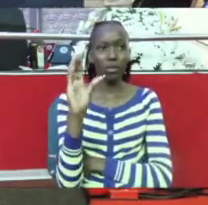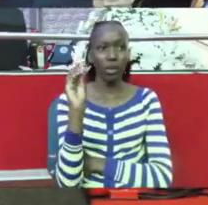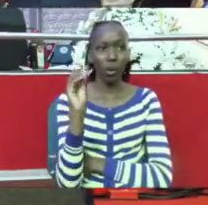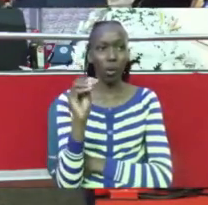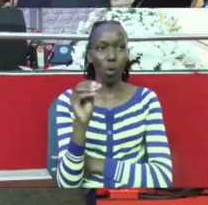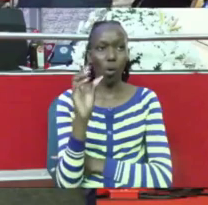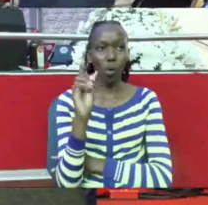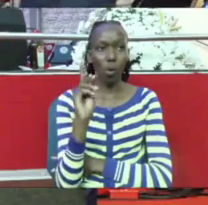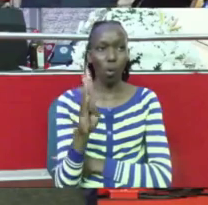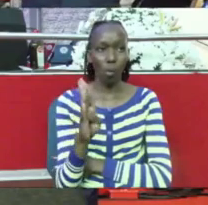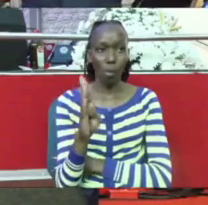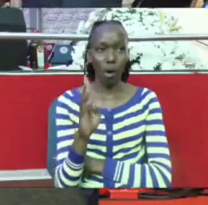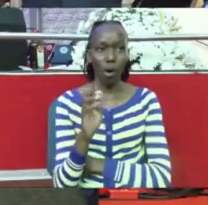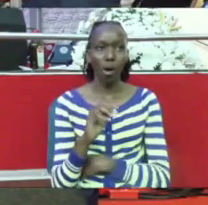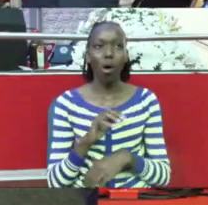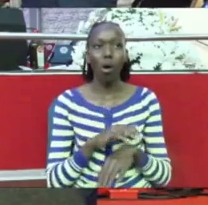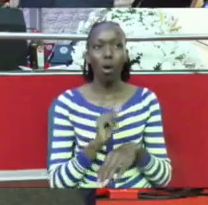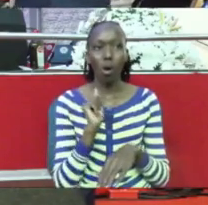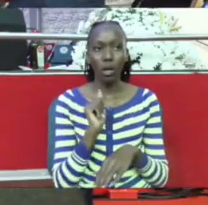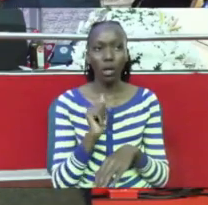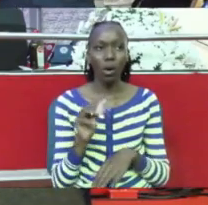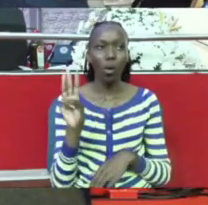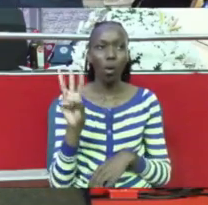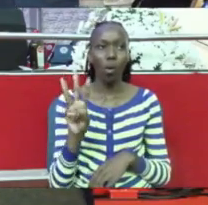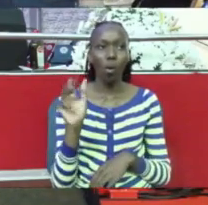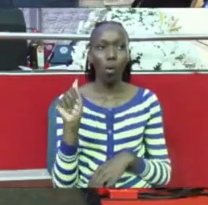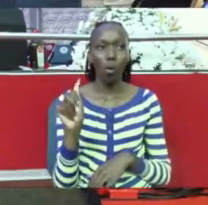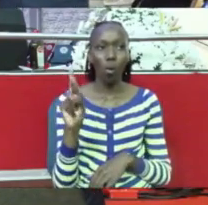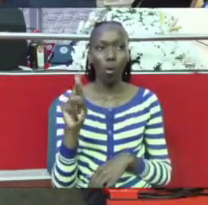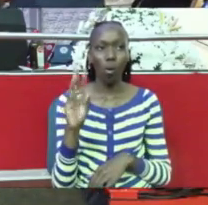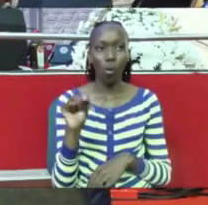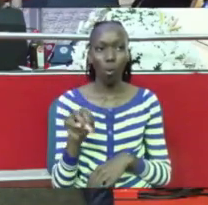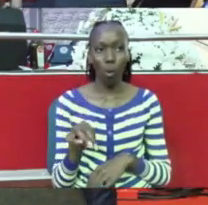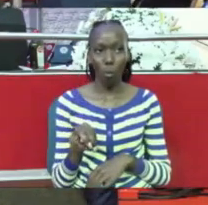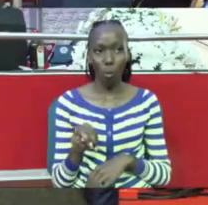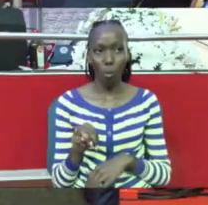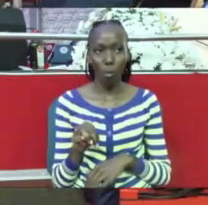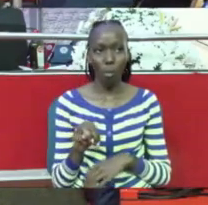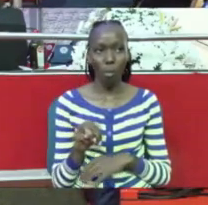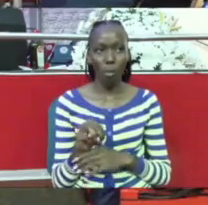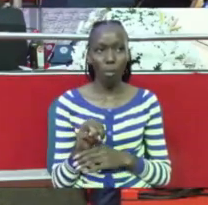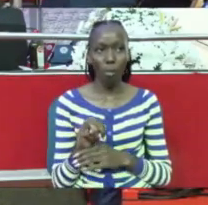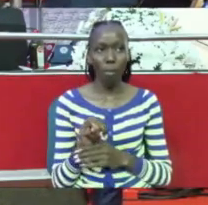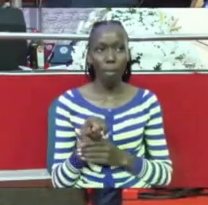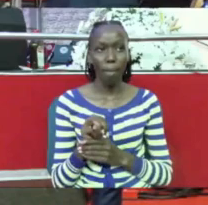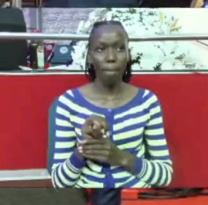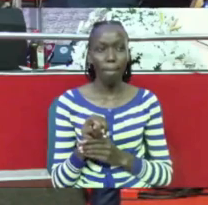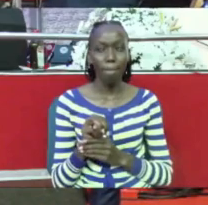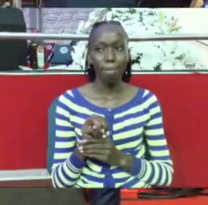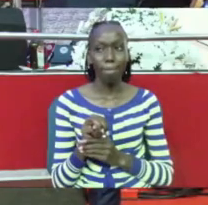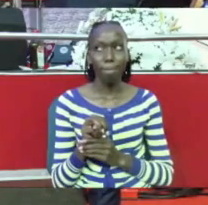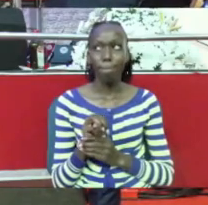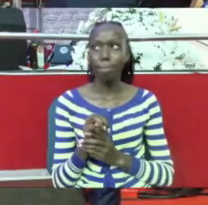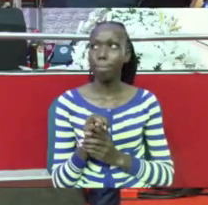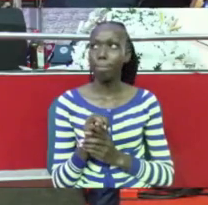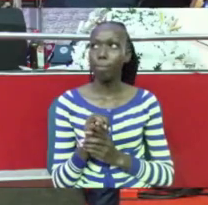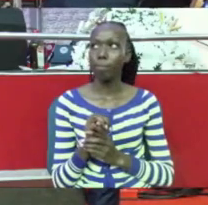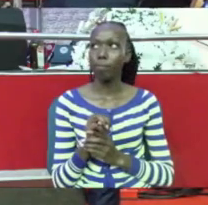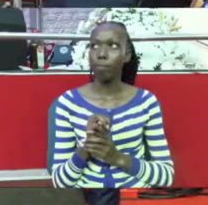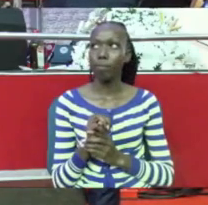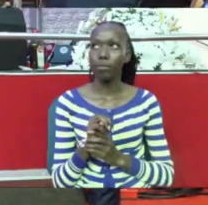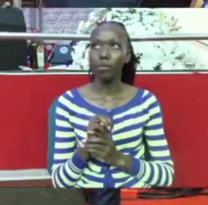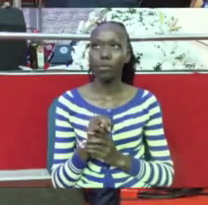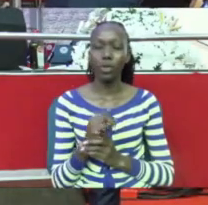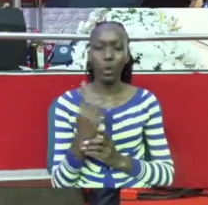a worm? Mbona Yakobo akaitwa mdudu? Why is Jacob called a worm? Mbona ameitwa mdudu? Lowly